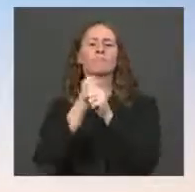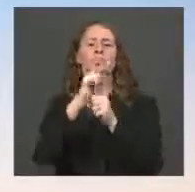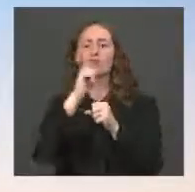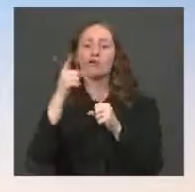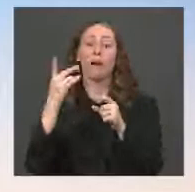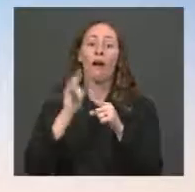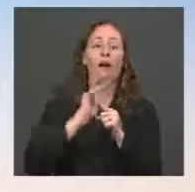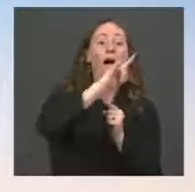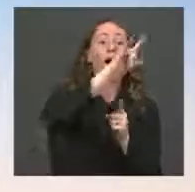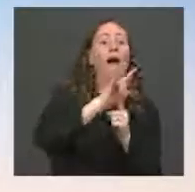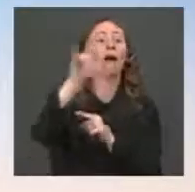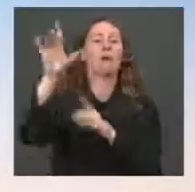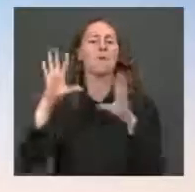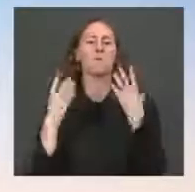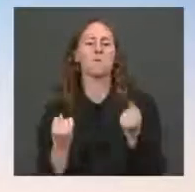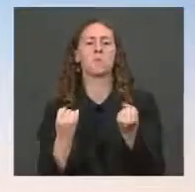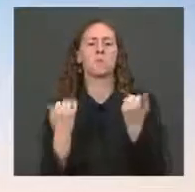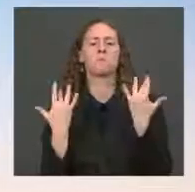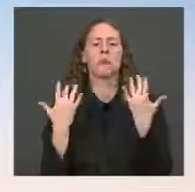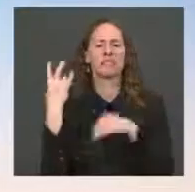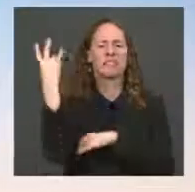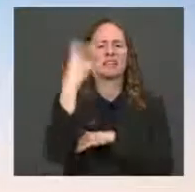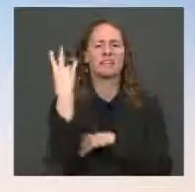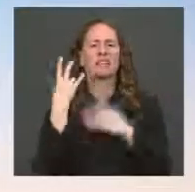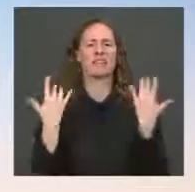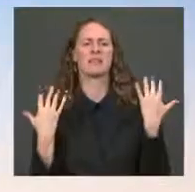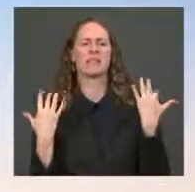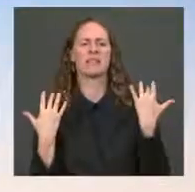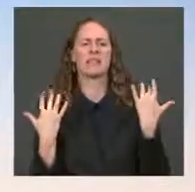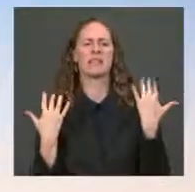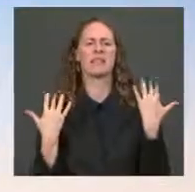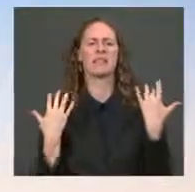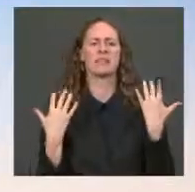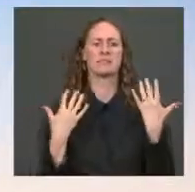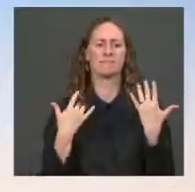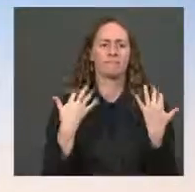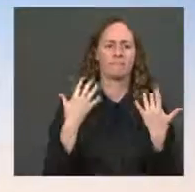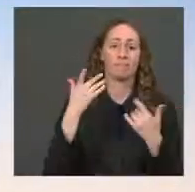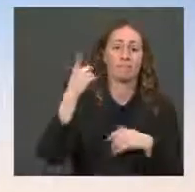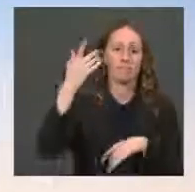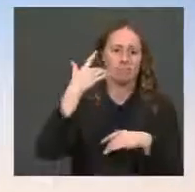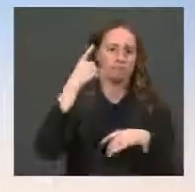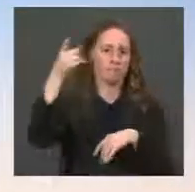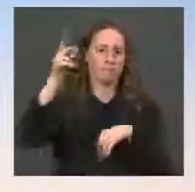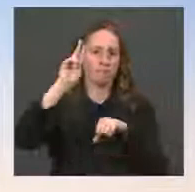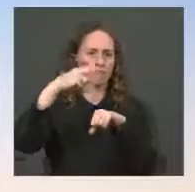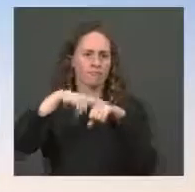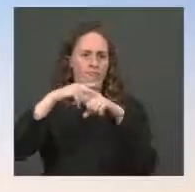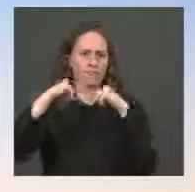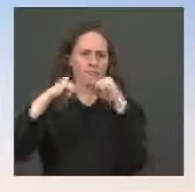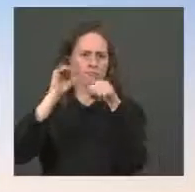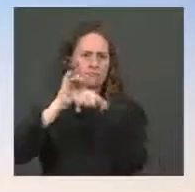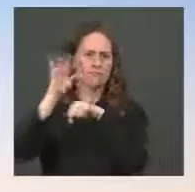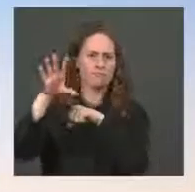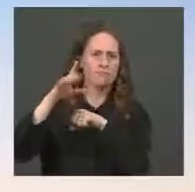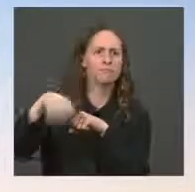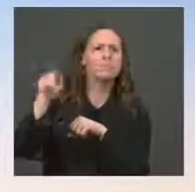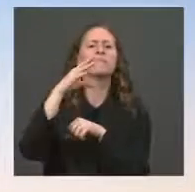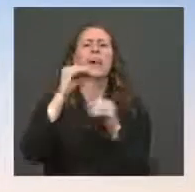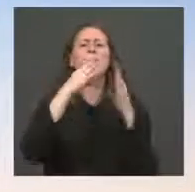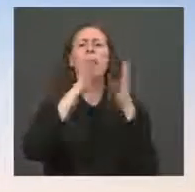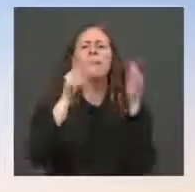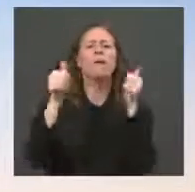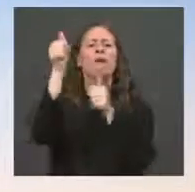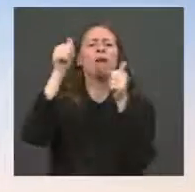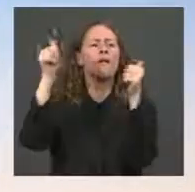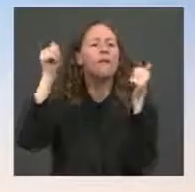remains the case now. We're still assessing and working with the national security team, public health officials, and others to determine what the next steps are here.